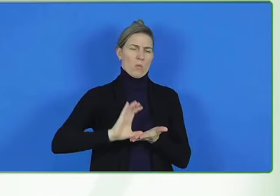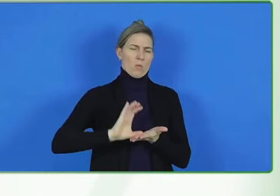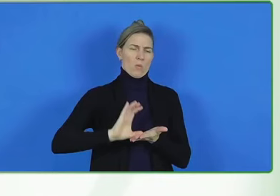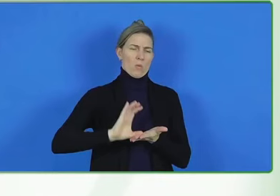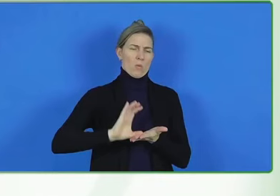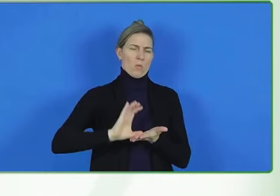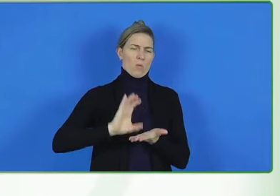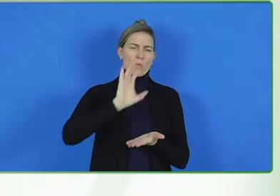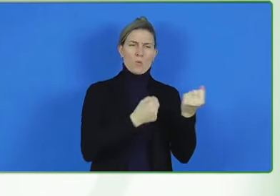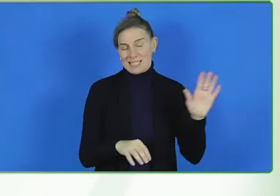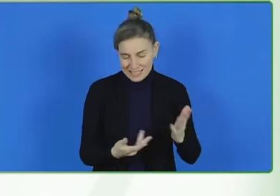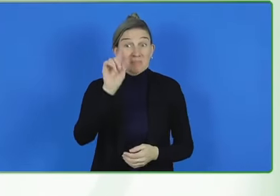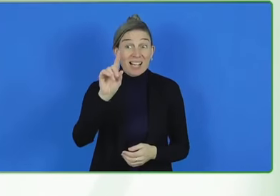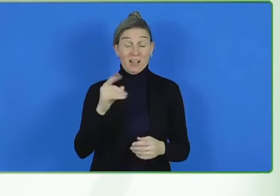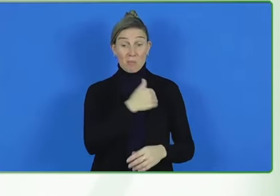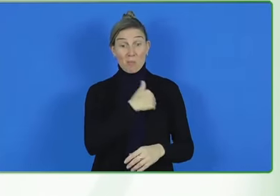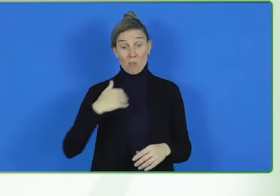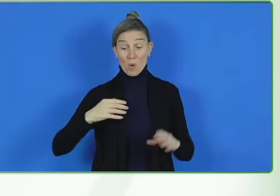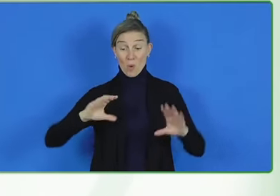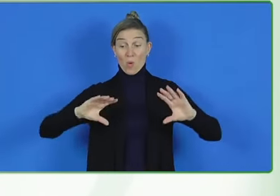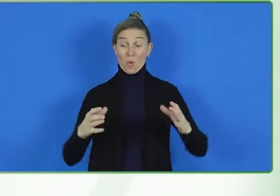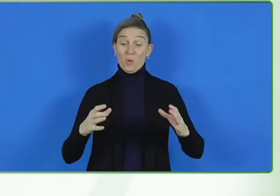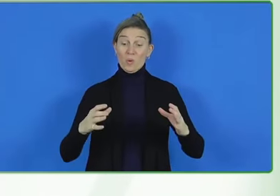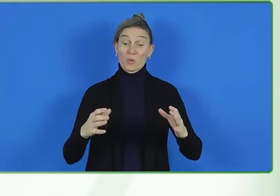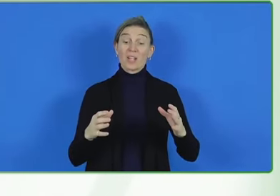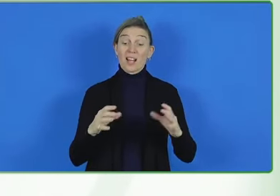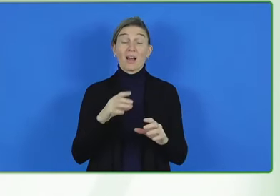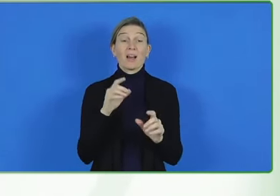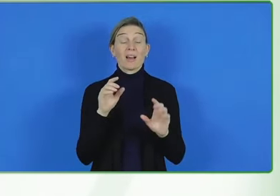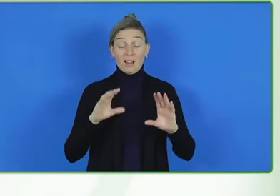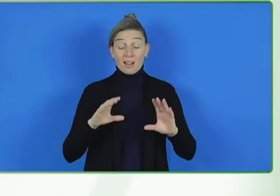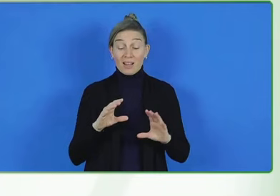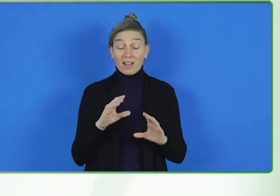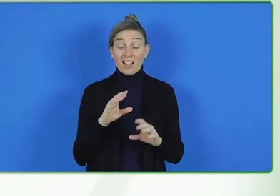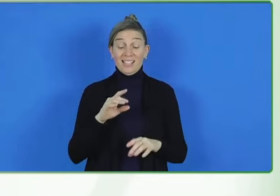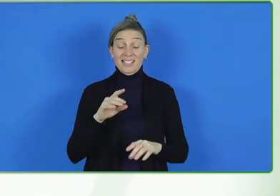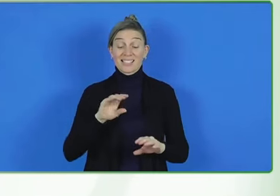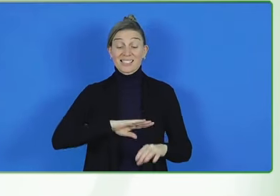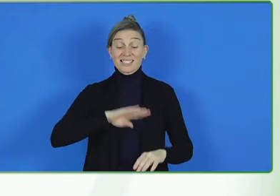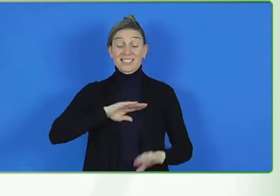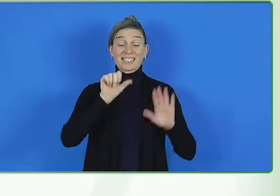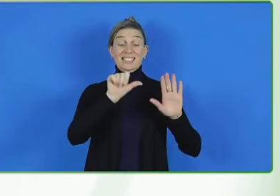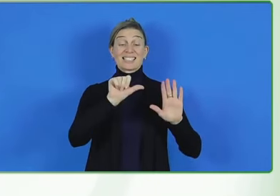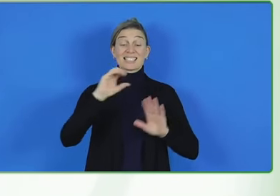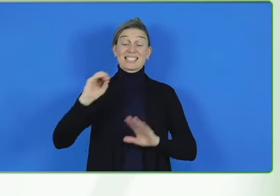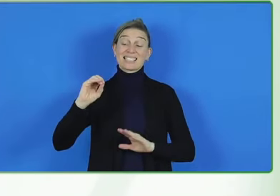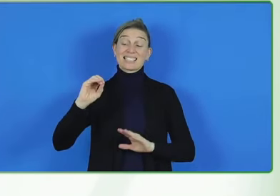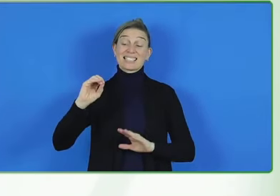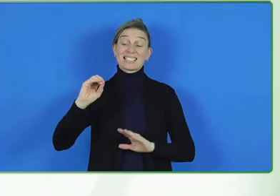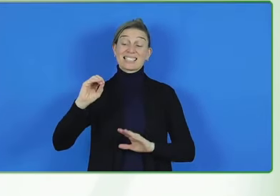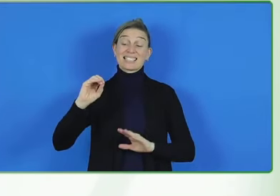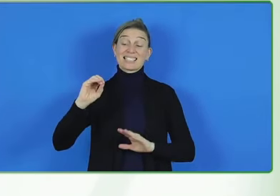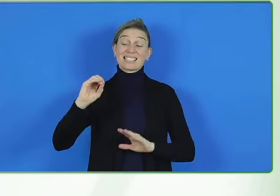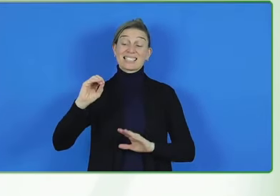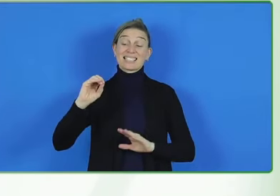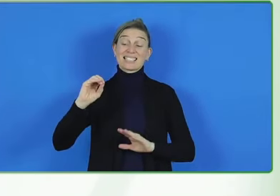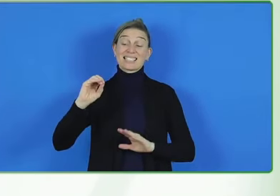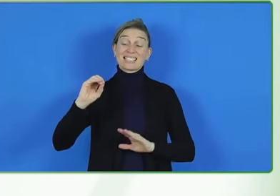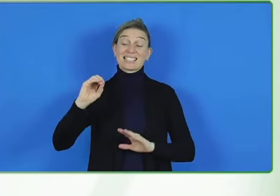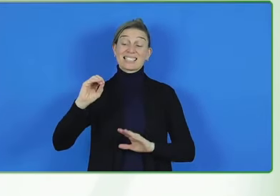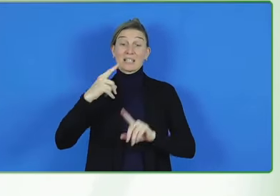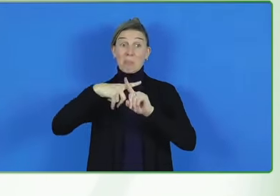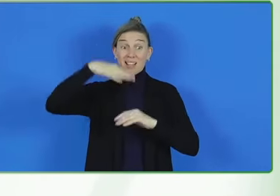2020, number of people age 60 plus amounts to 10 million, which is more than one